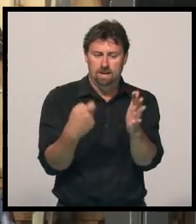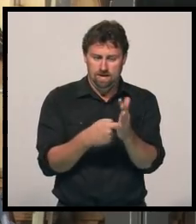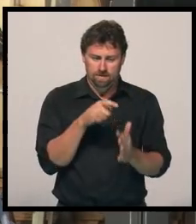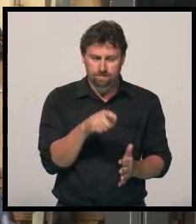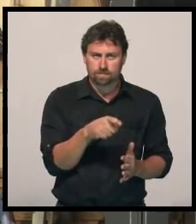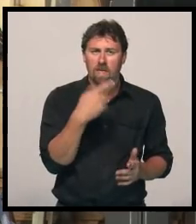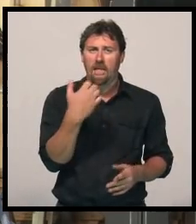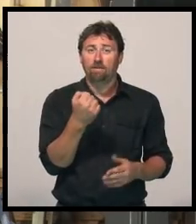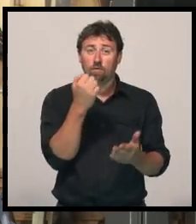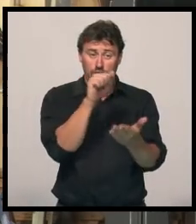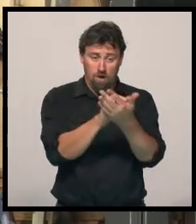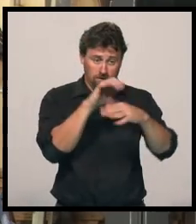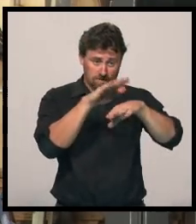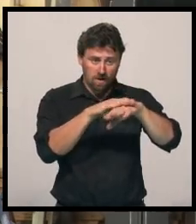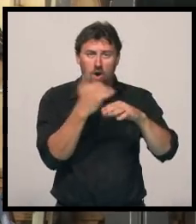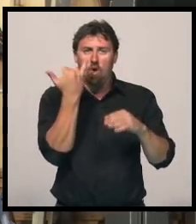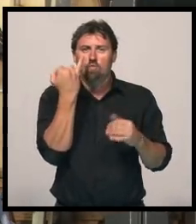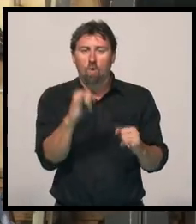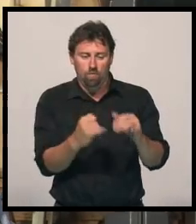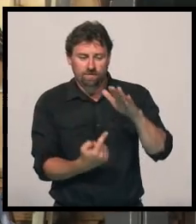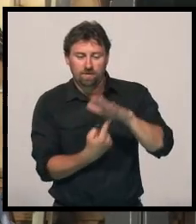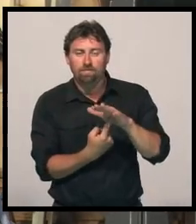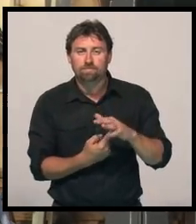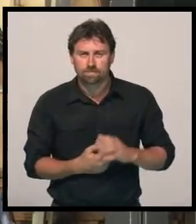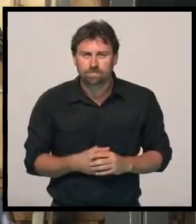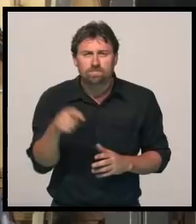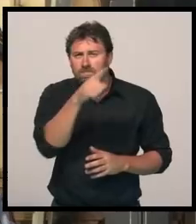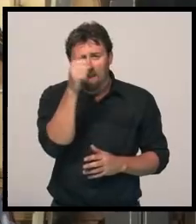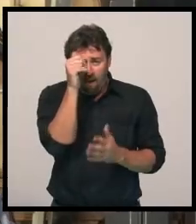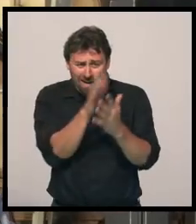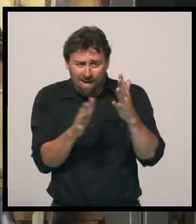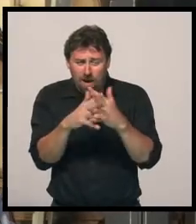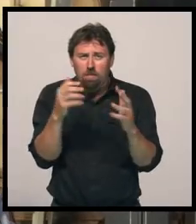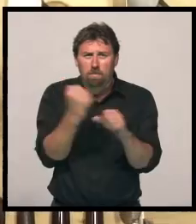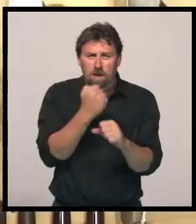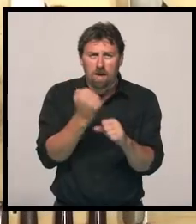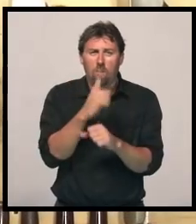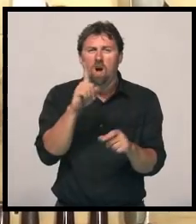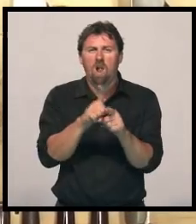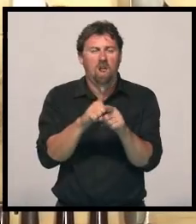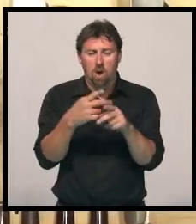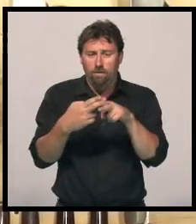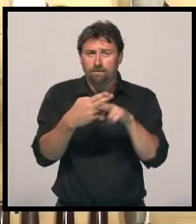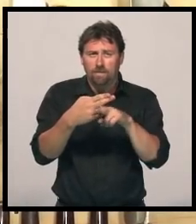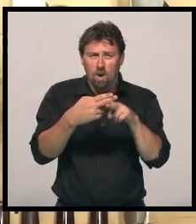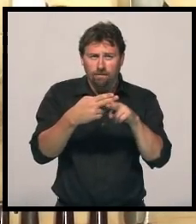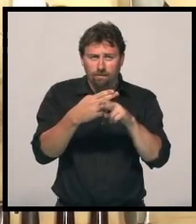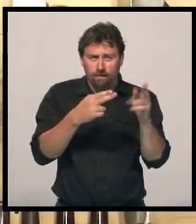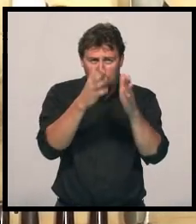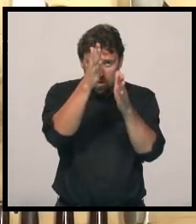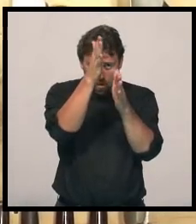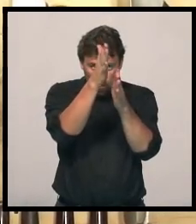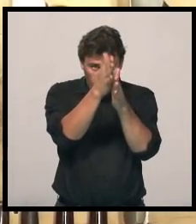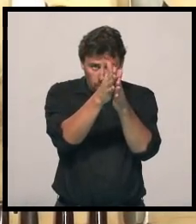is a right side and a wrong side. And if you know how veneer's made, it's sliced with a knife. And as the knife comes off the